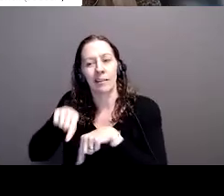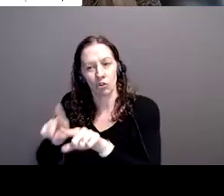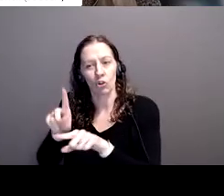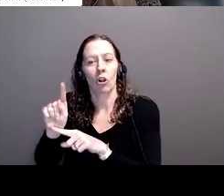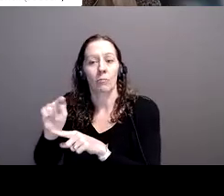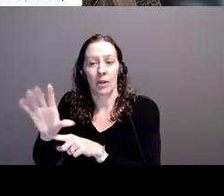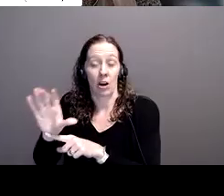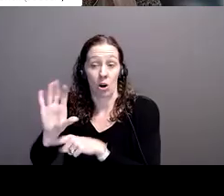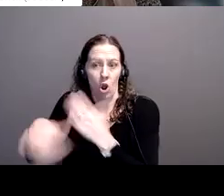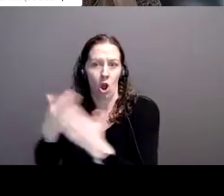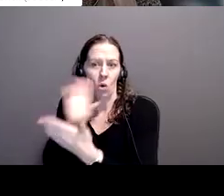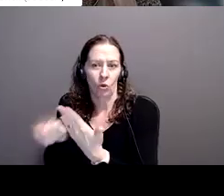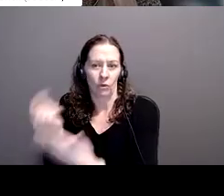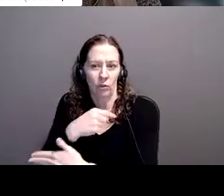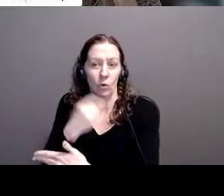reviewed.